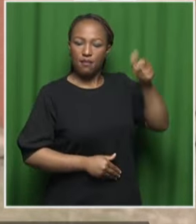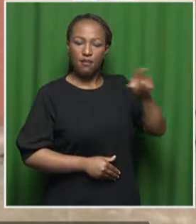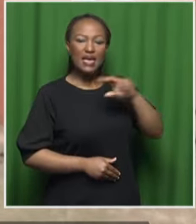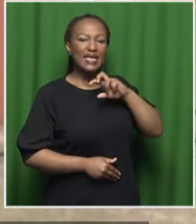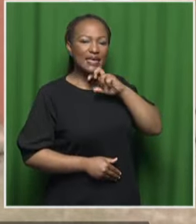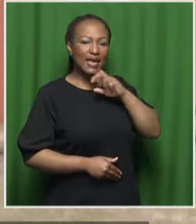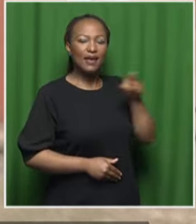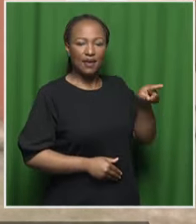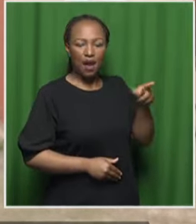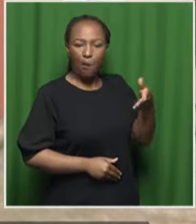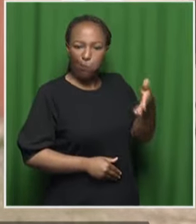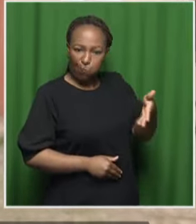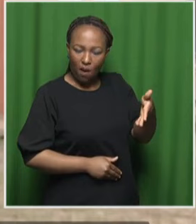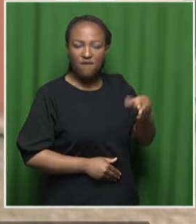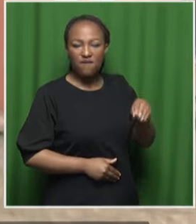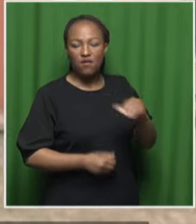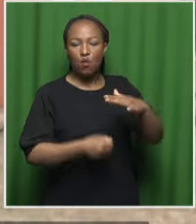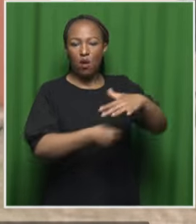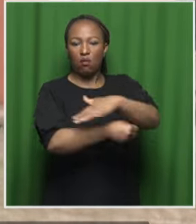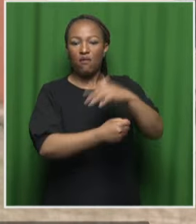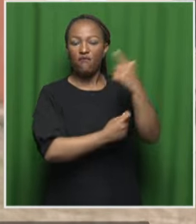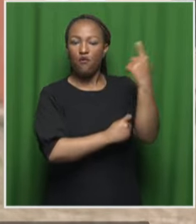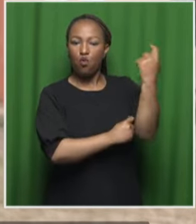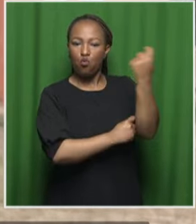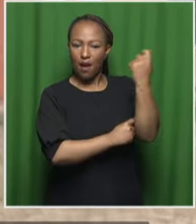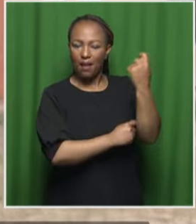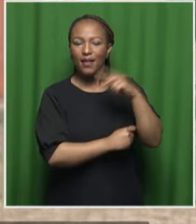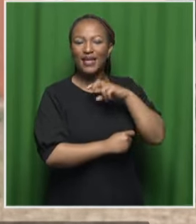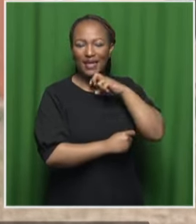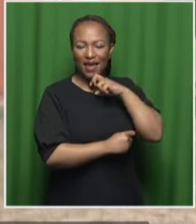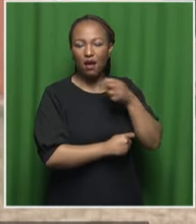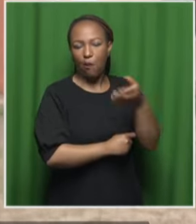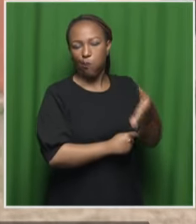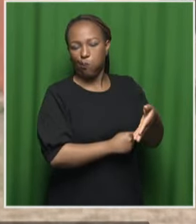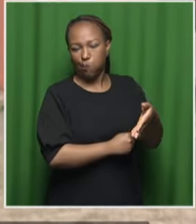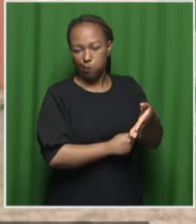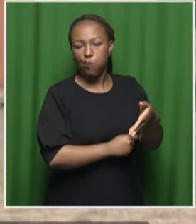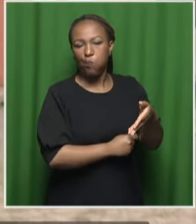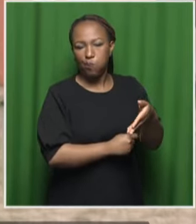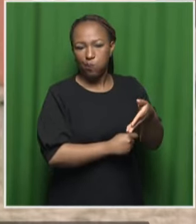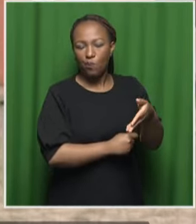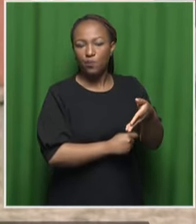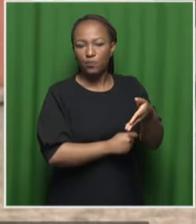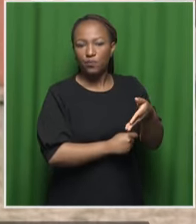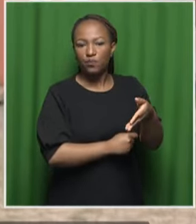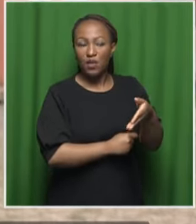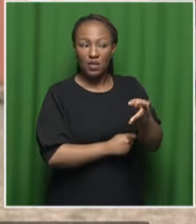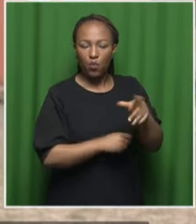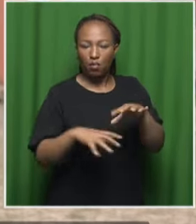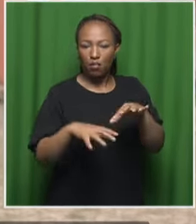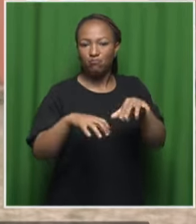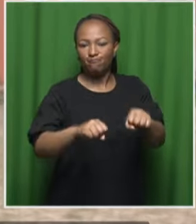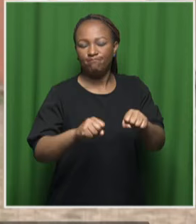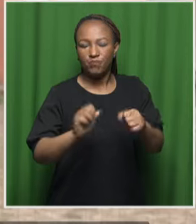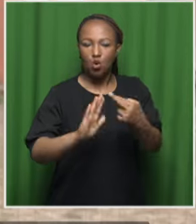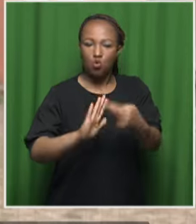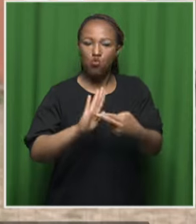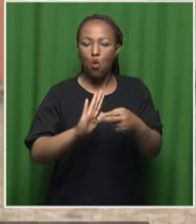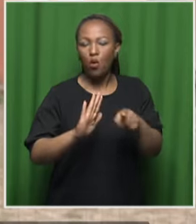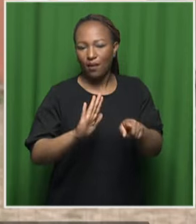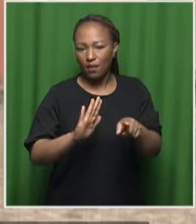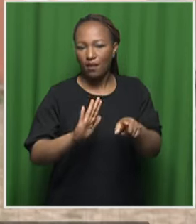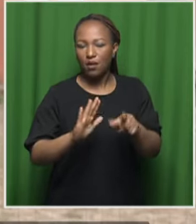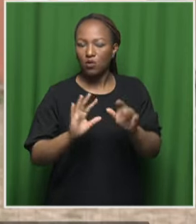belong to the traditional settings if they are in the rural areas. So traditional leaders will play their role to make sure that they get a